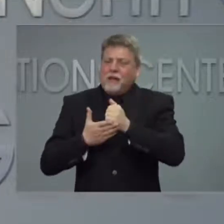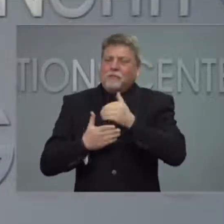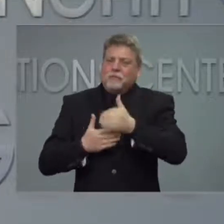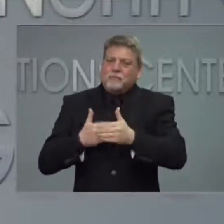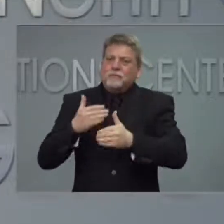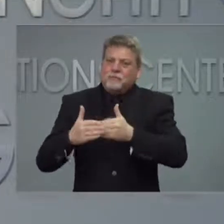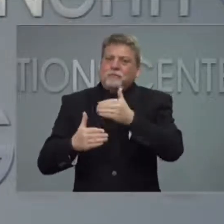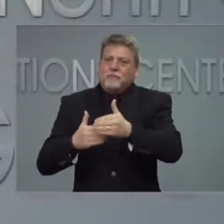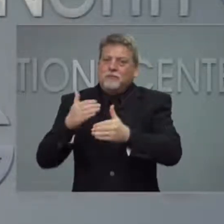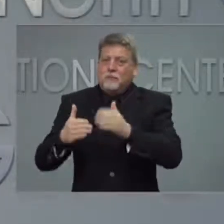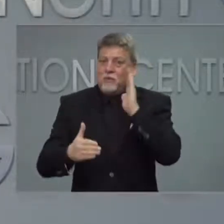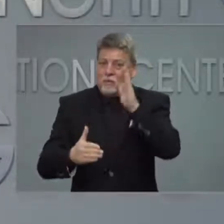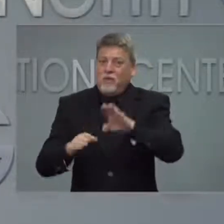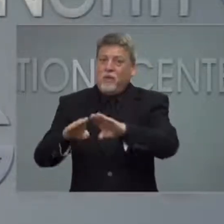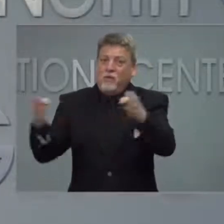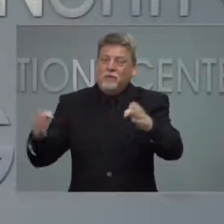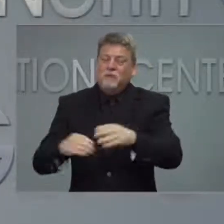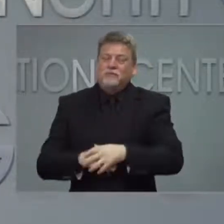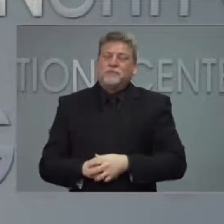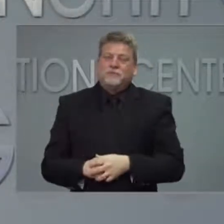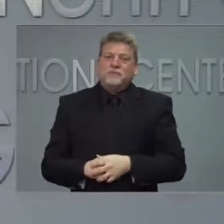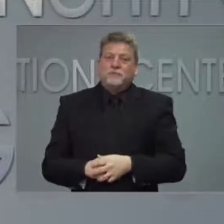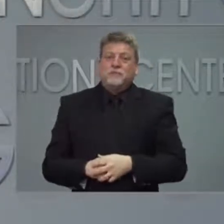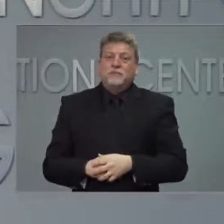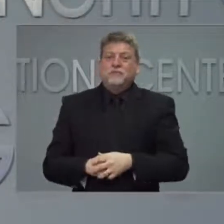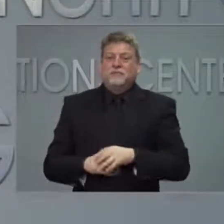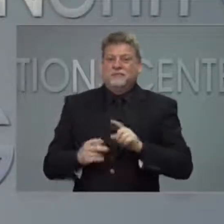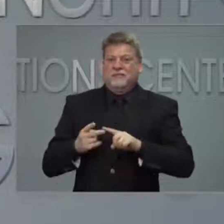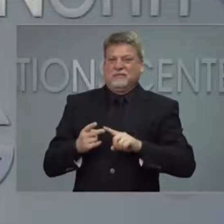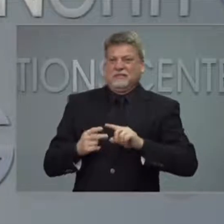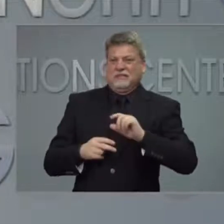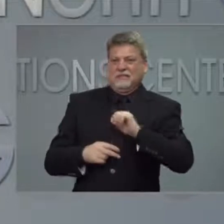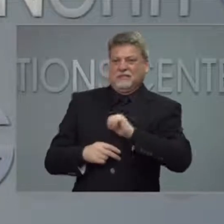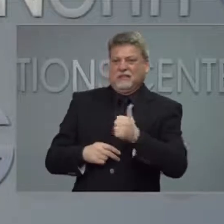We have a follow-up, Jonah Kaplan, ABC 11.